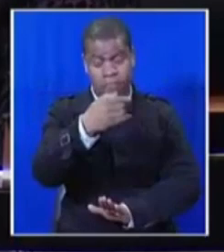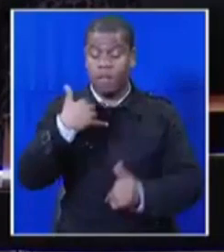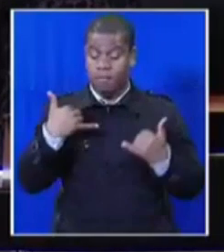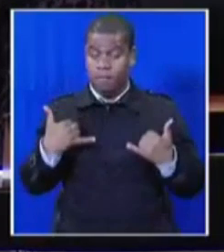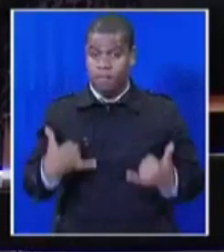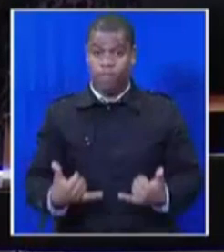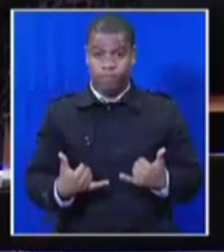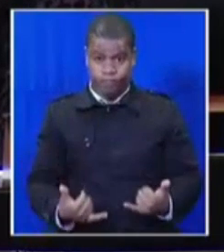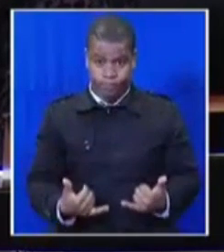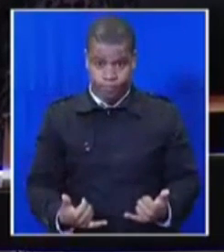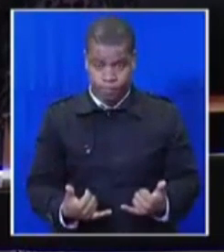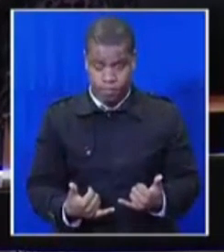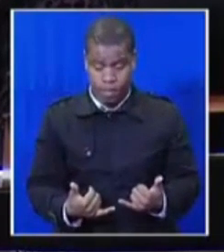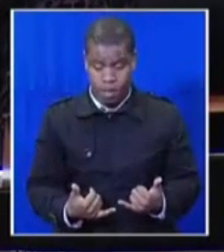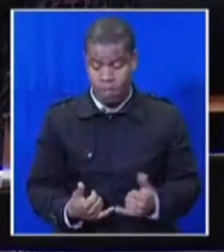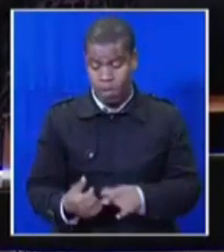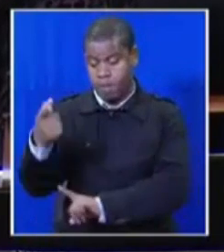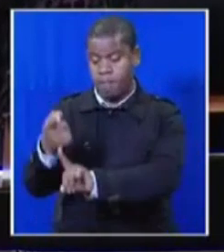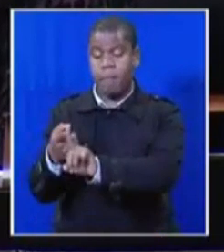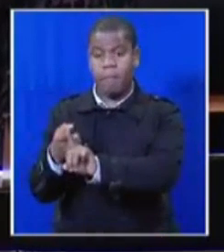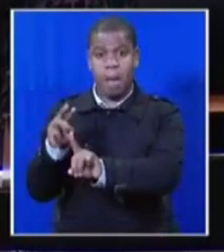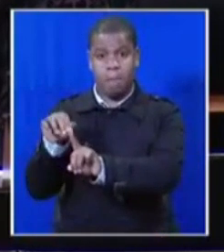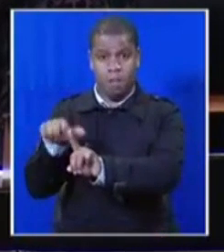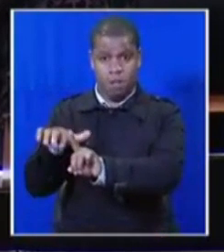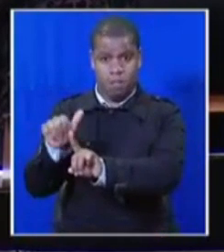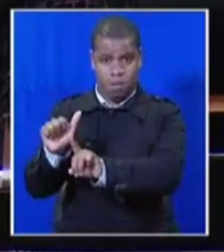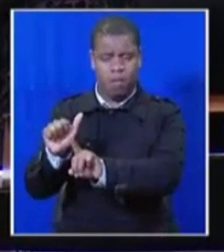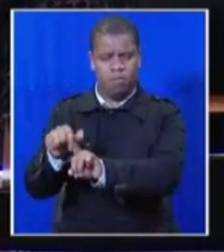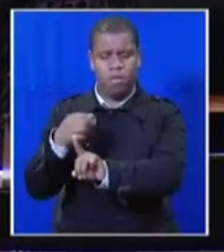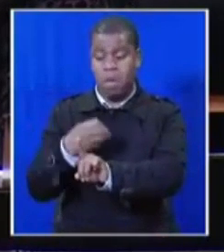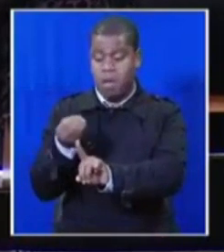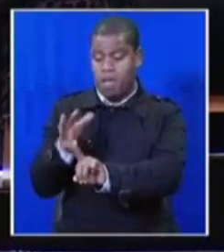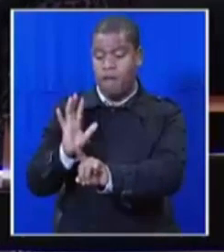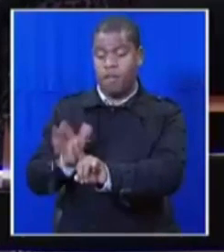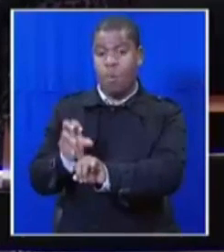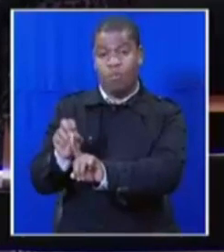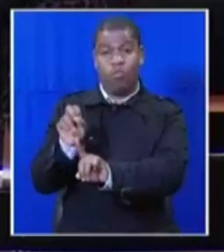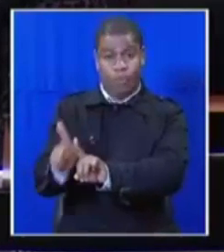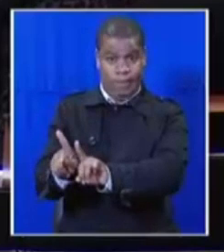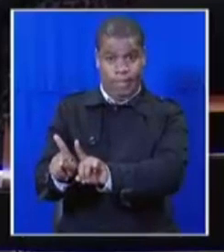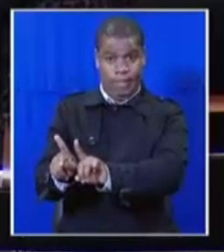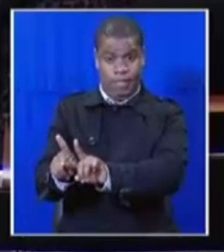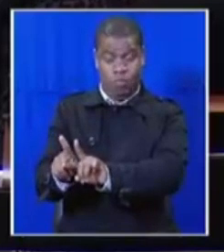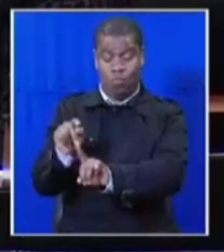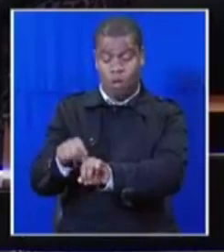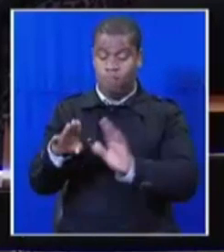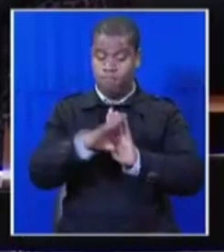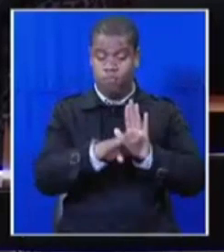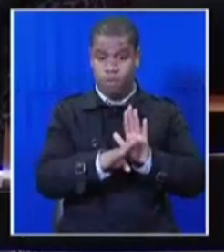Now, Honorable Malema, I have given you an opportunity to comply